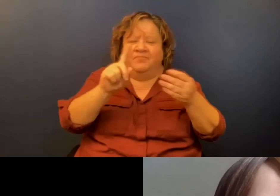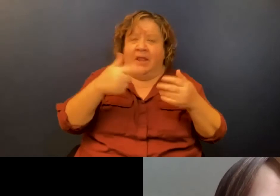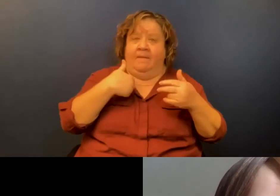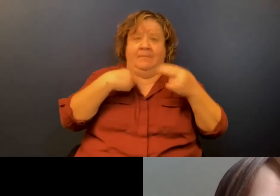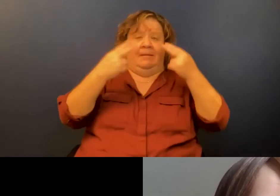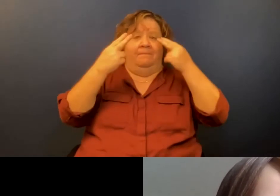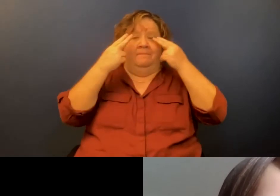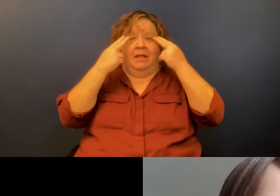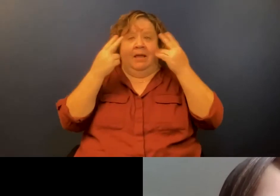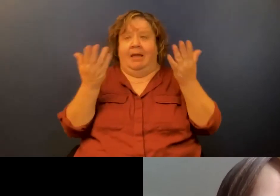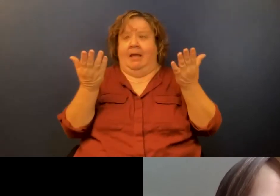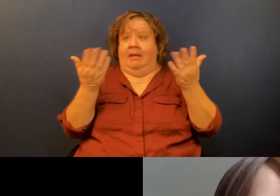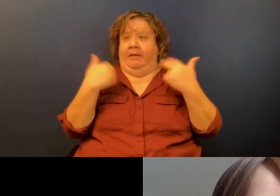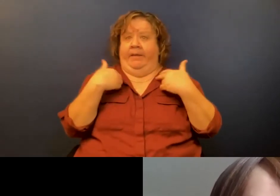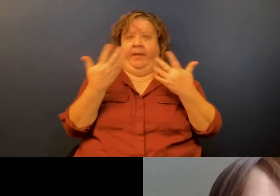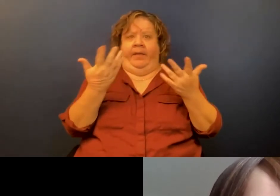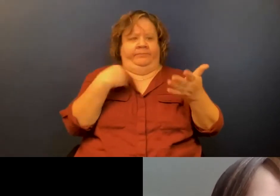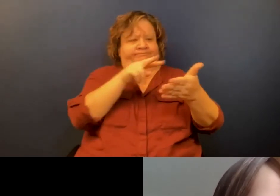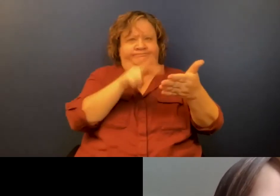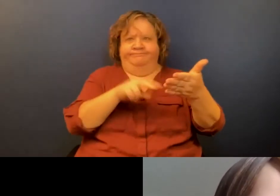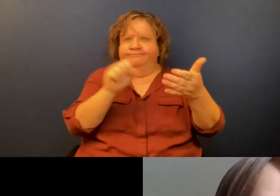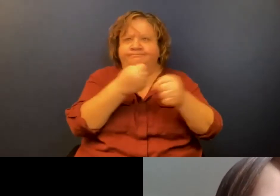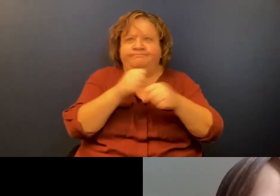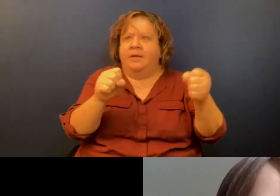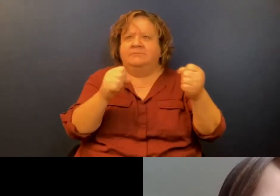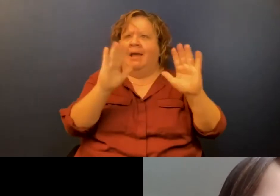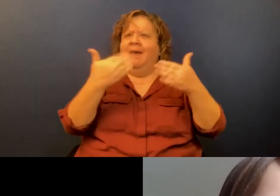through others. For me, audio